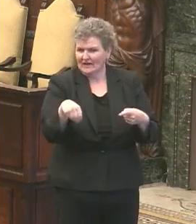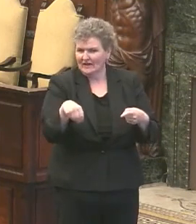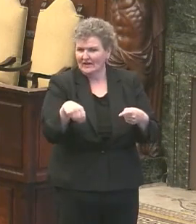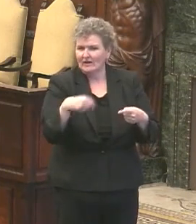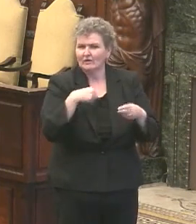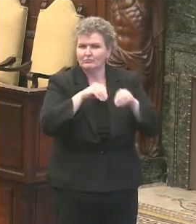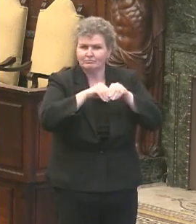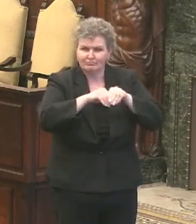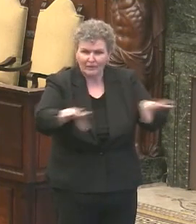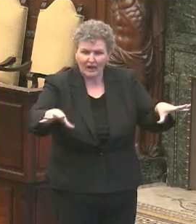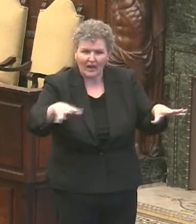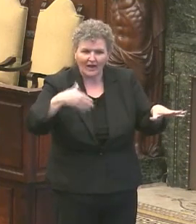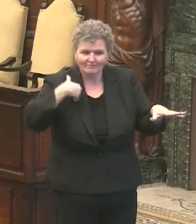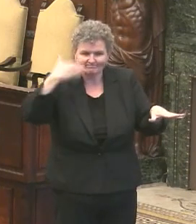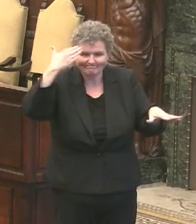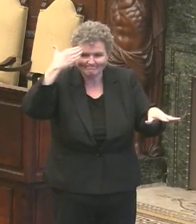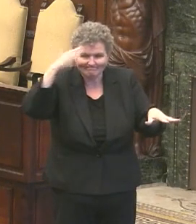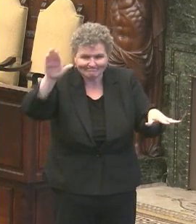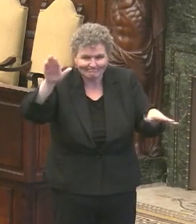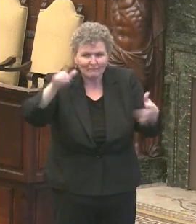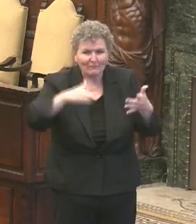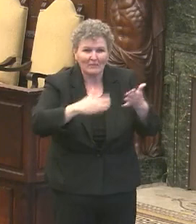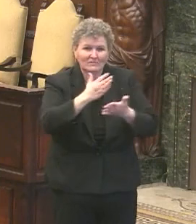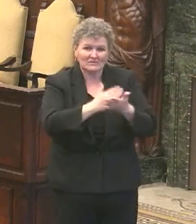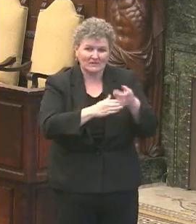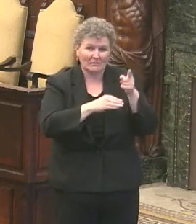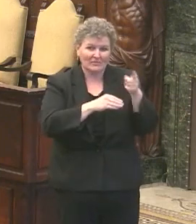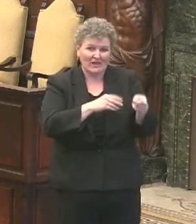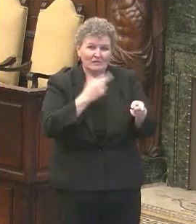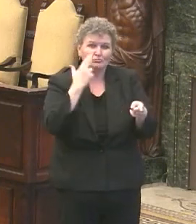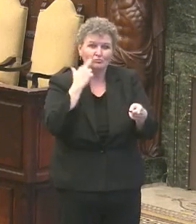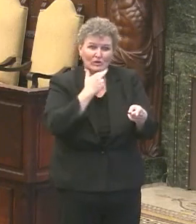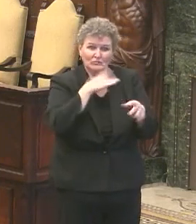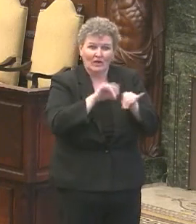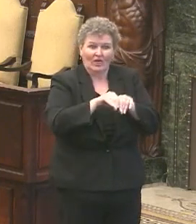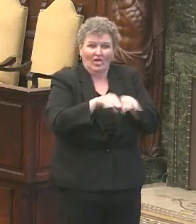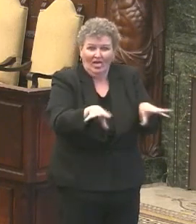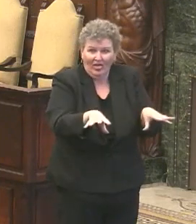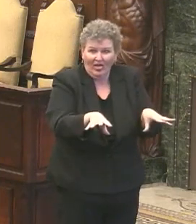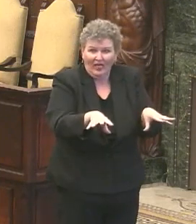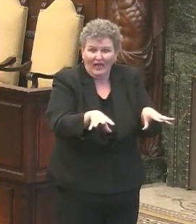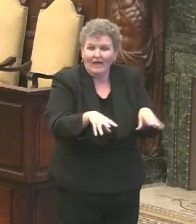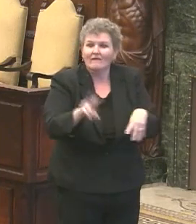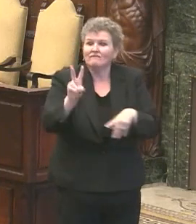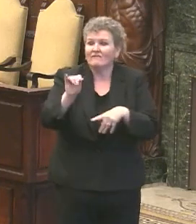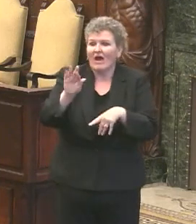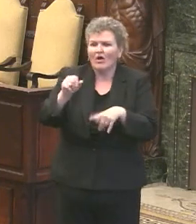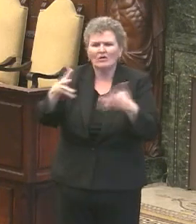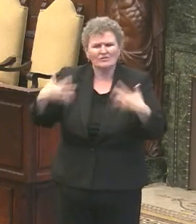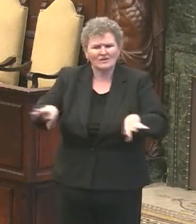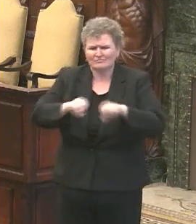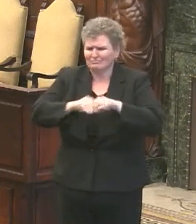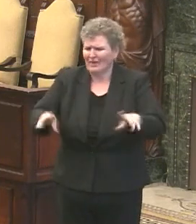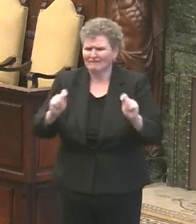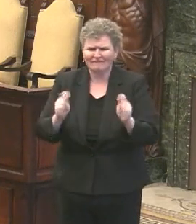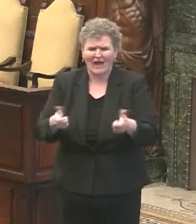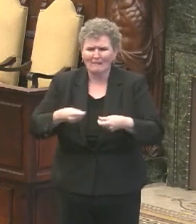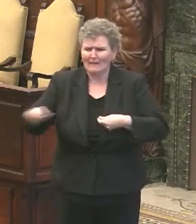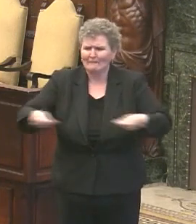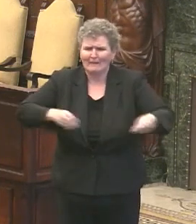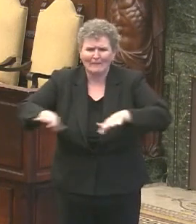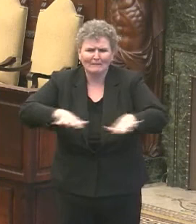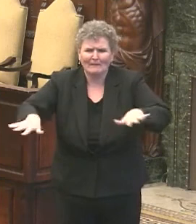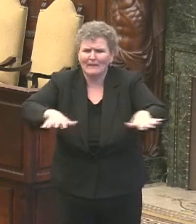occurring in restaurants. The overall message, though, is that the virus is spreading now rapidly in households, family gatherings, and